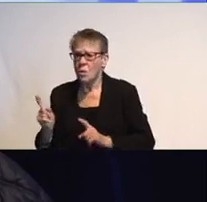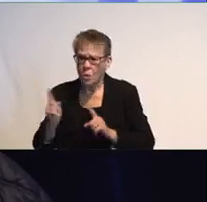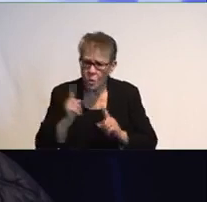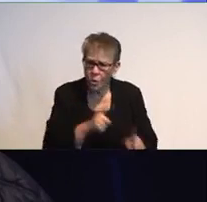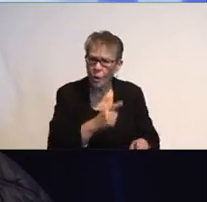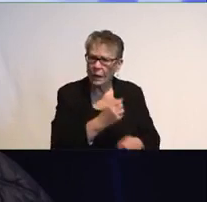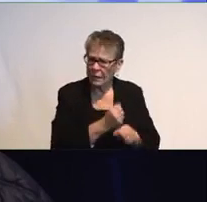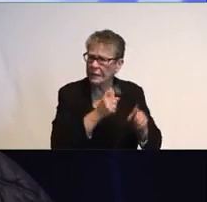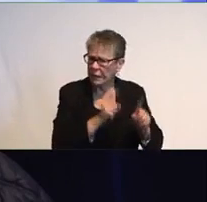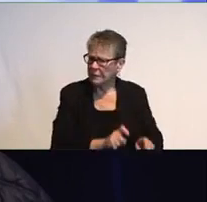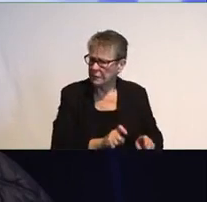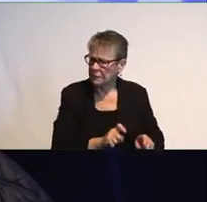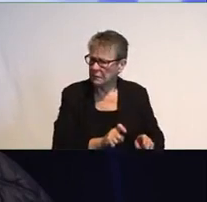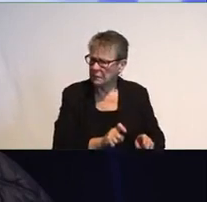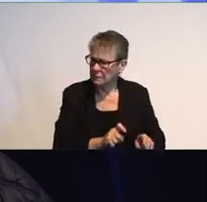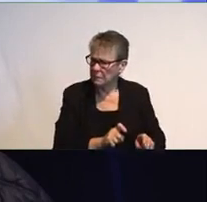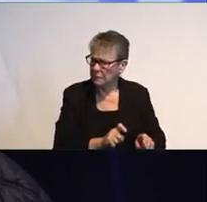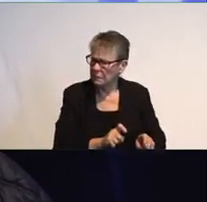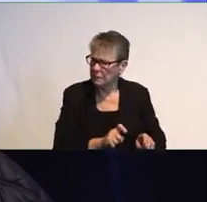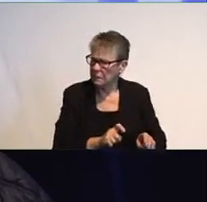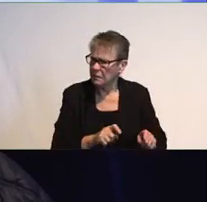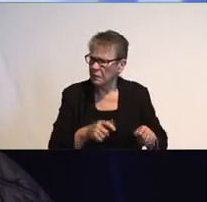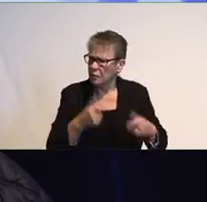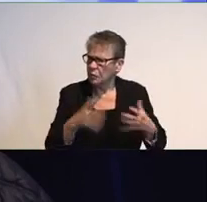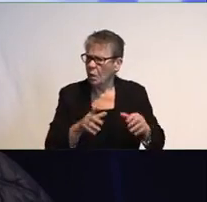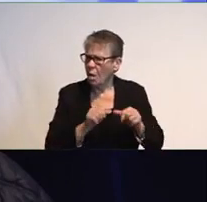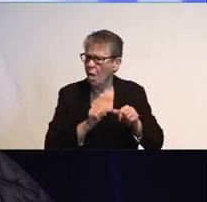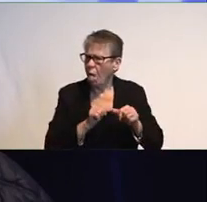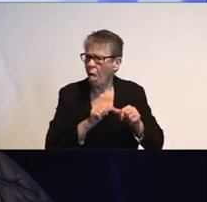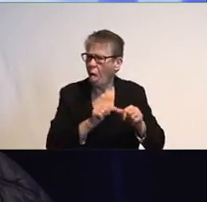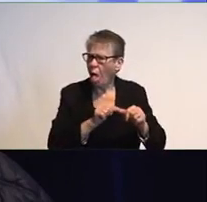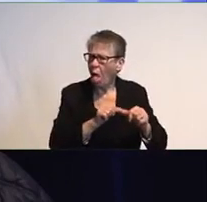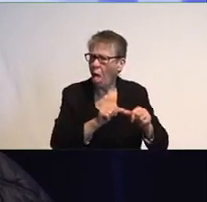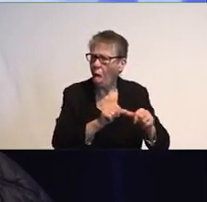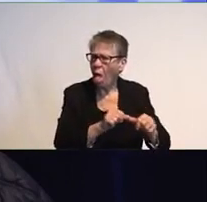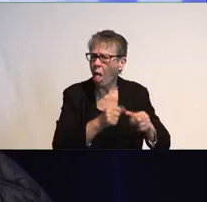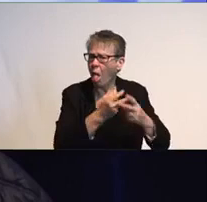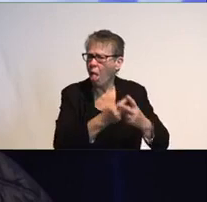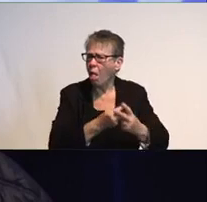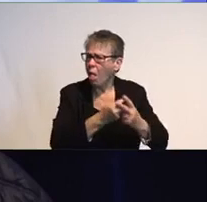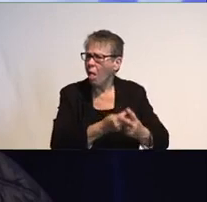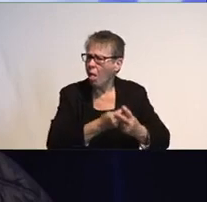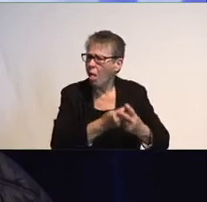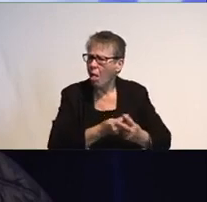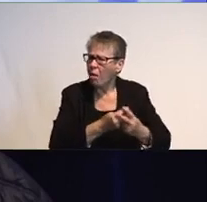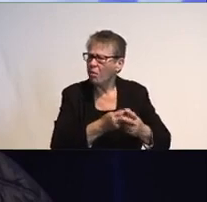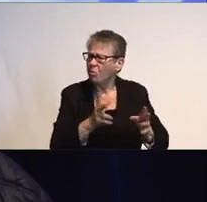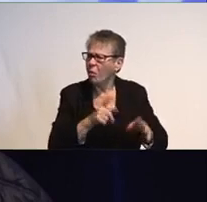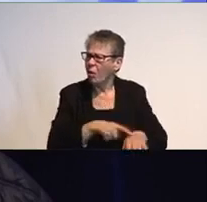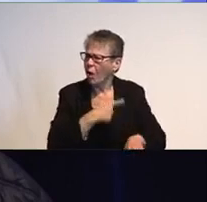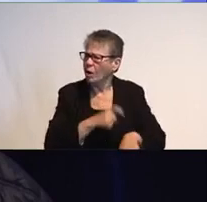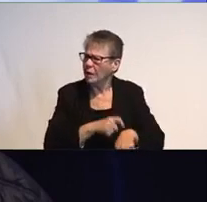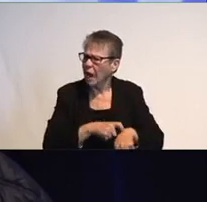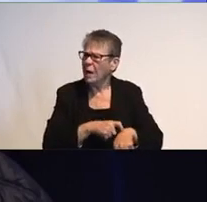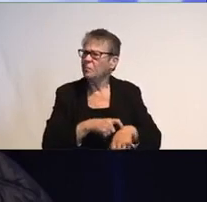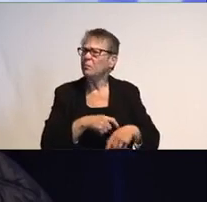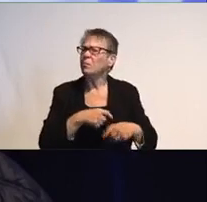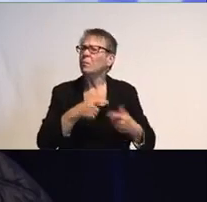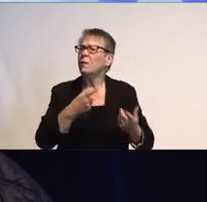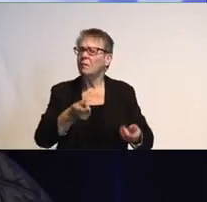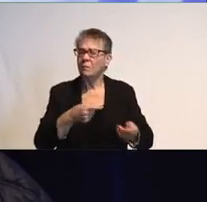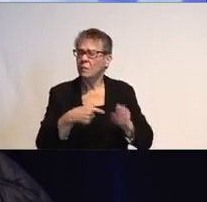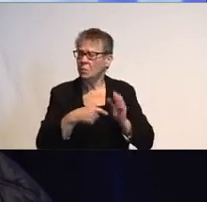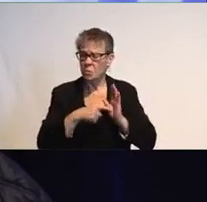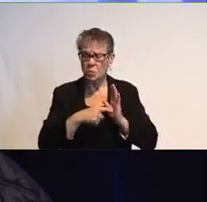shortening quarantine only apply if no COVID-19 symptoms develop during the quarantine period.